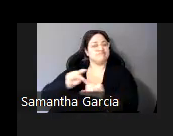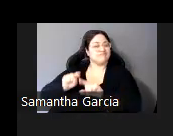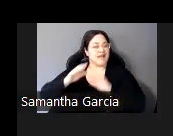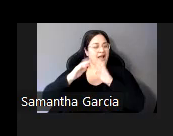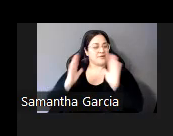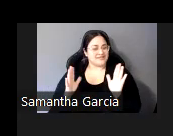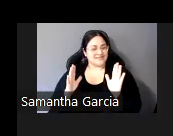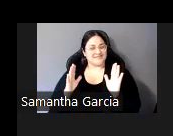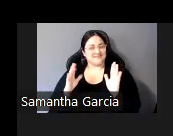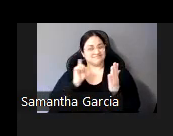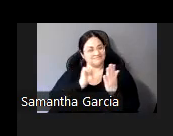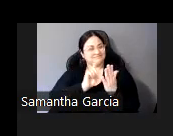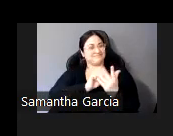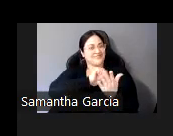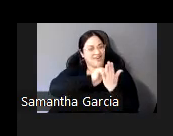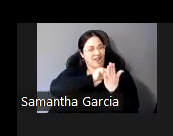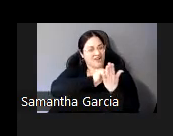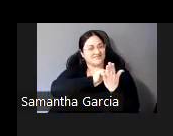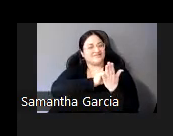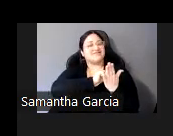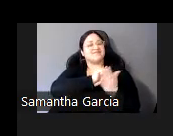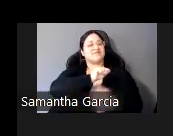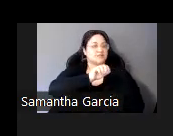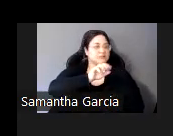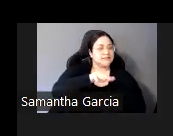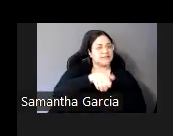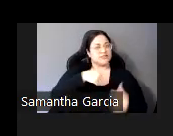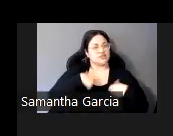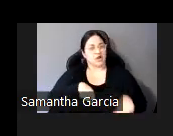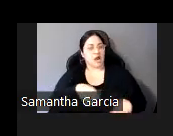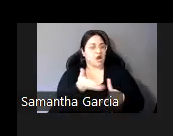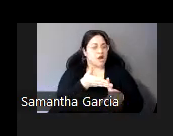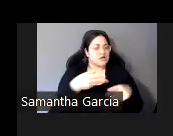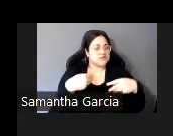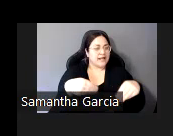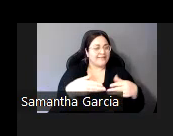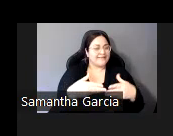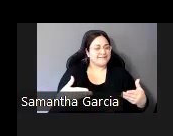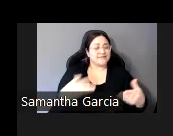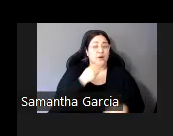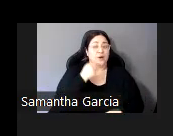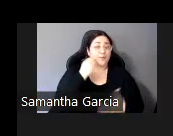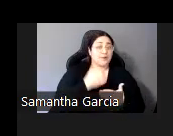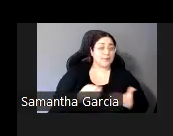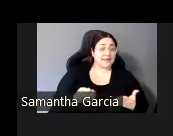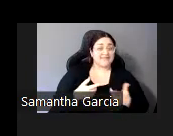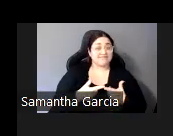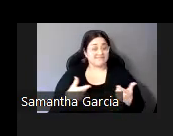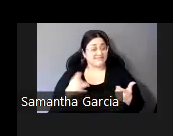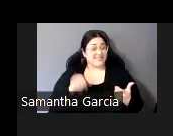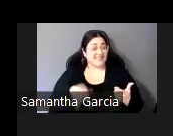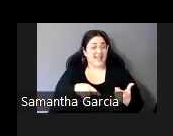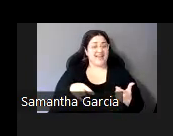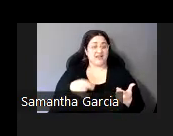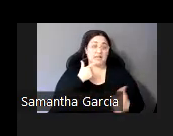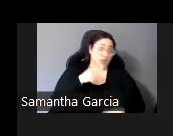they're unannounced, they're misleading you into signing contracts for different types of home equipment that you actually don't need for your home or you